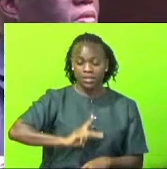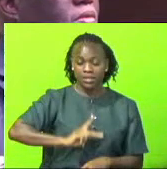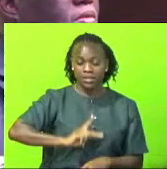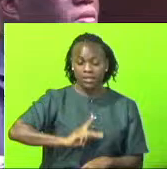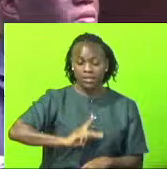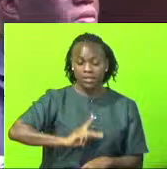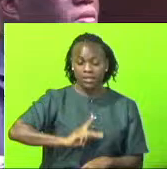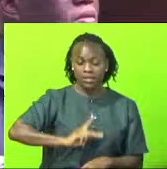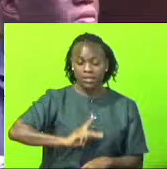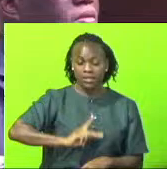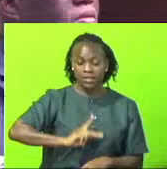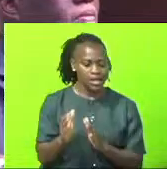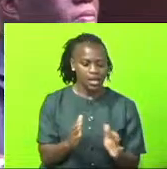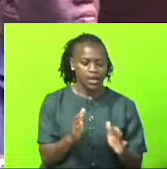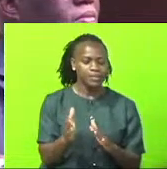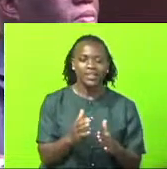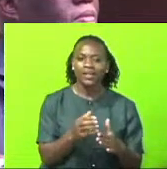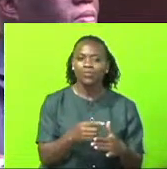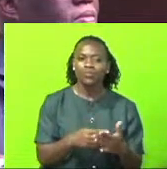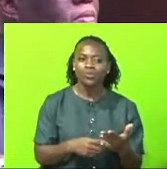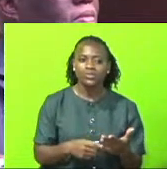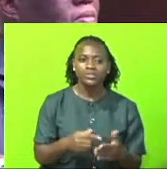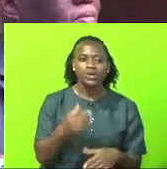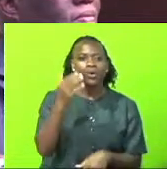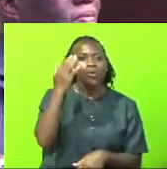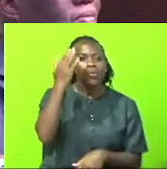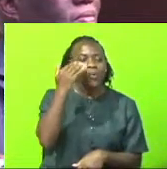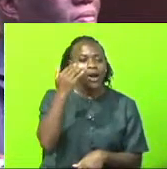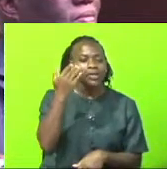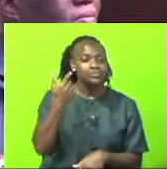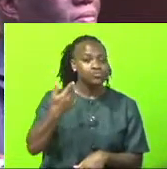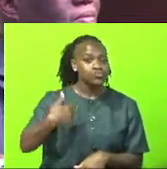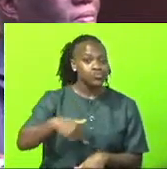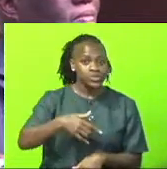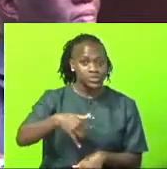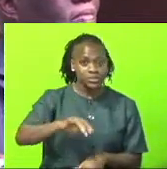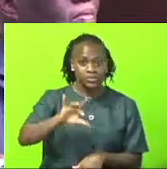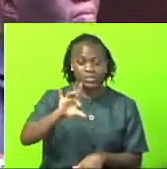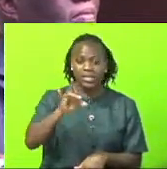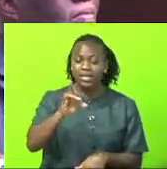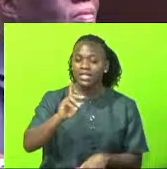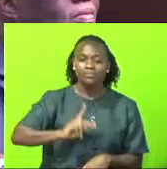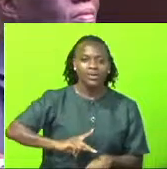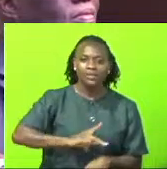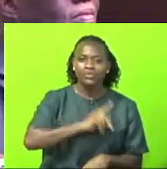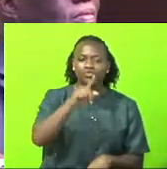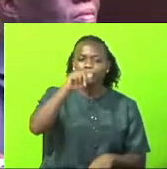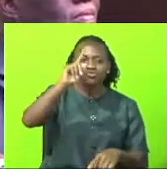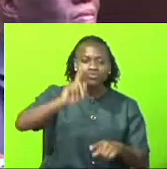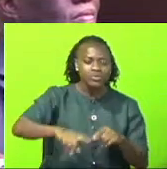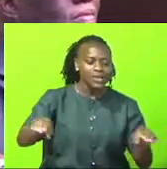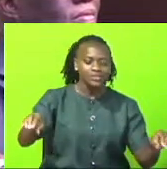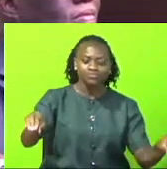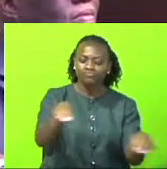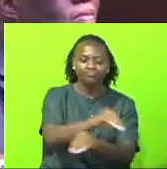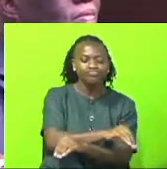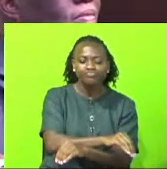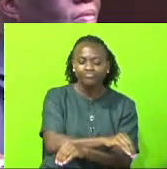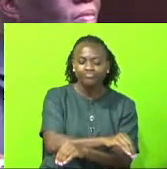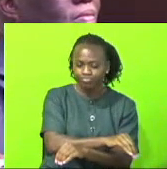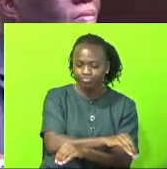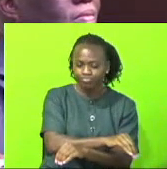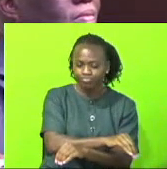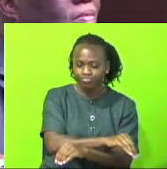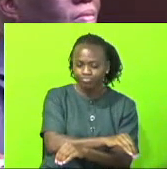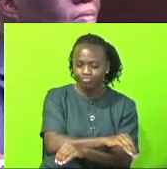intention, therefore, is that whilst we are in the 8th Parliament, you cannot cross carpet to the other side